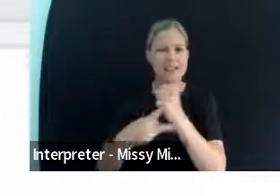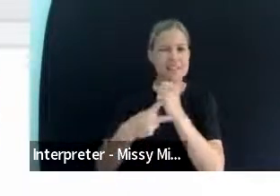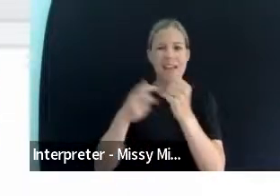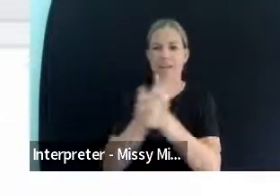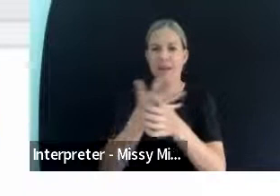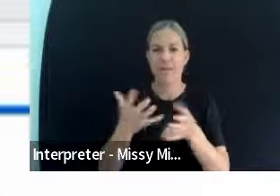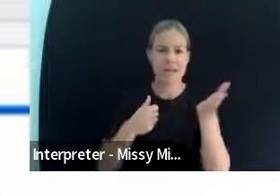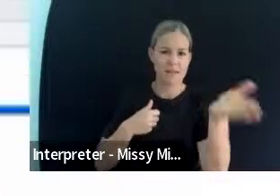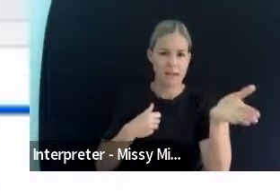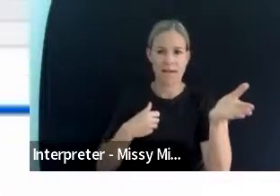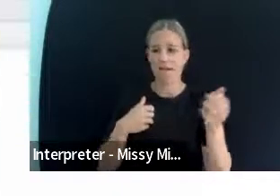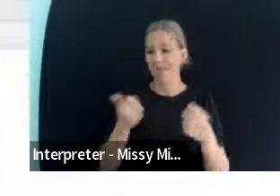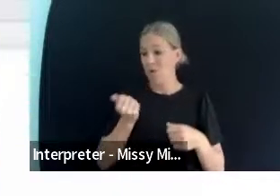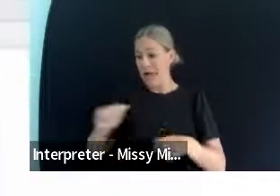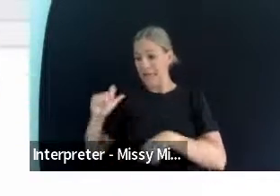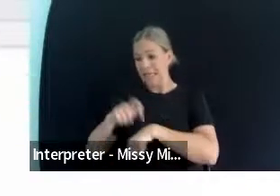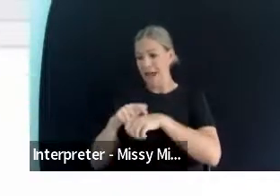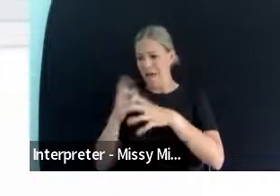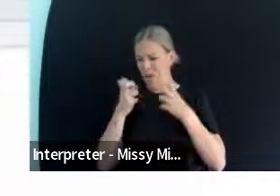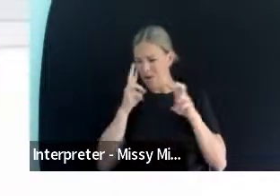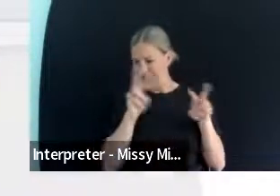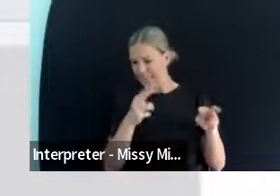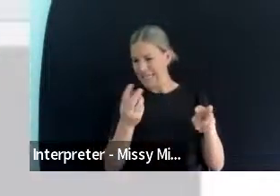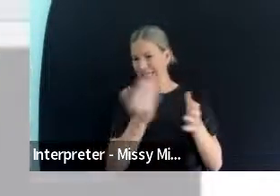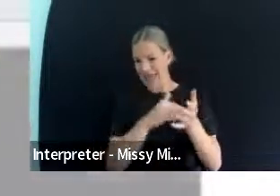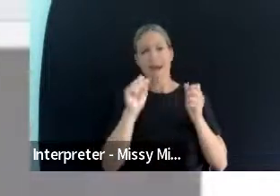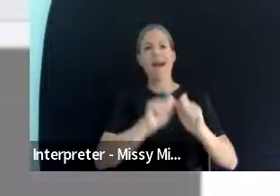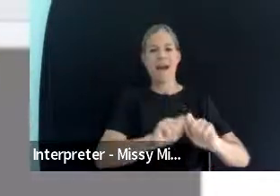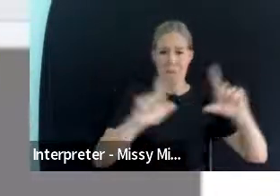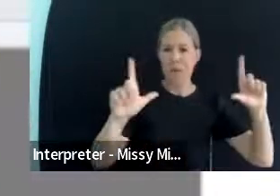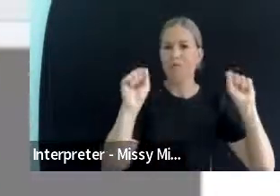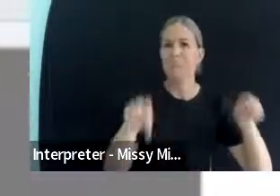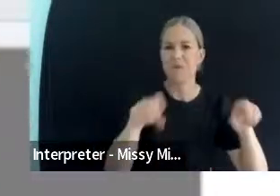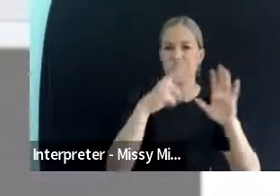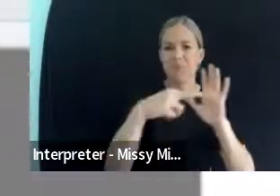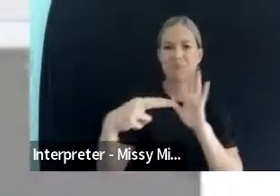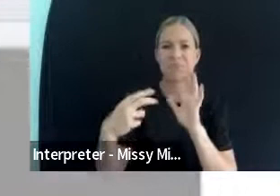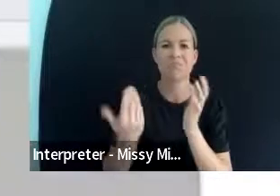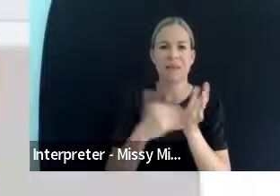them anytime by going to My DB101.